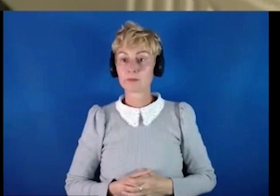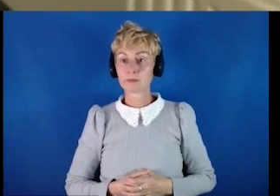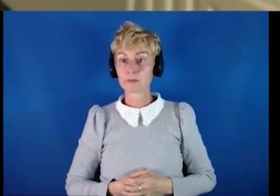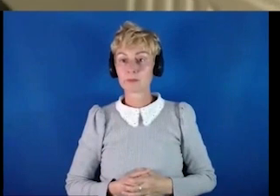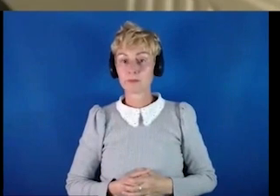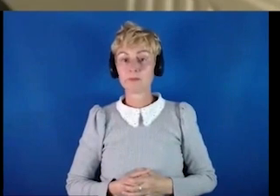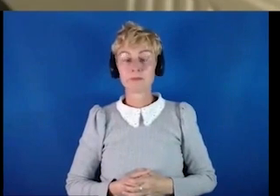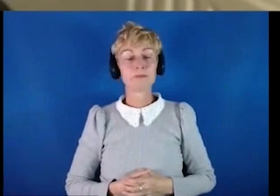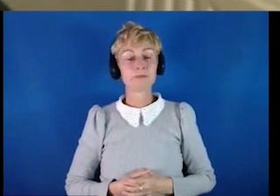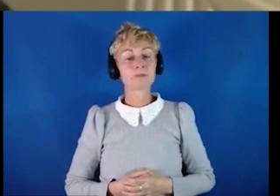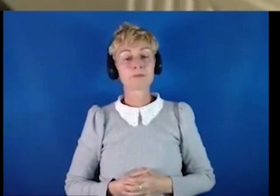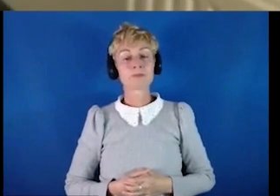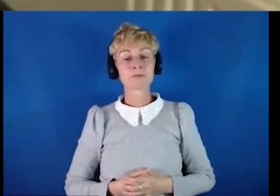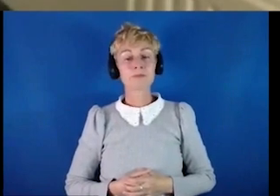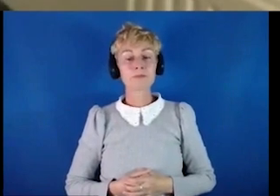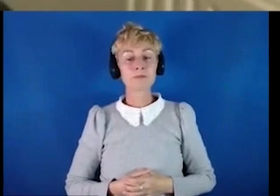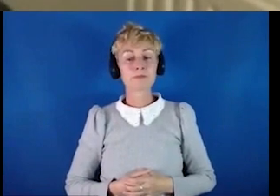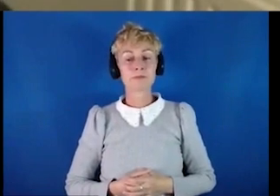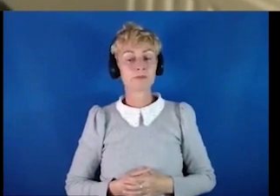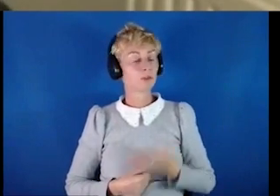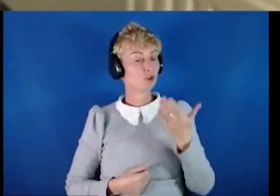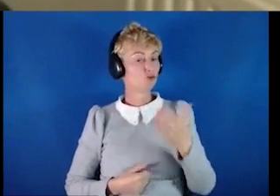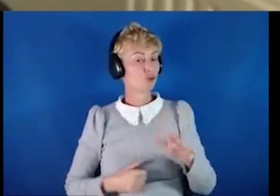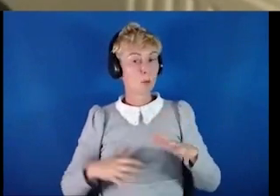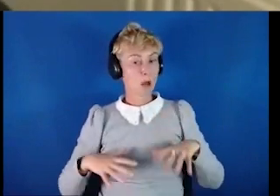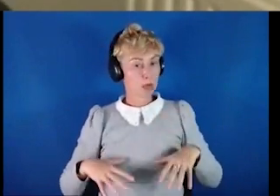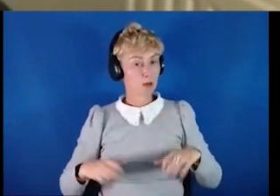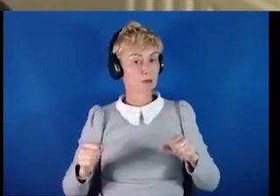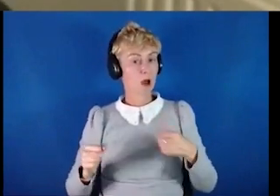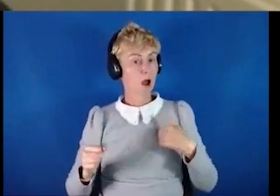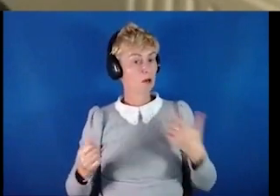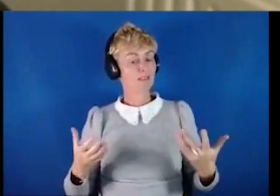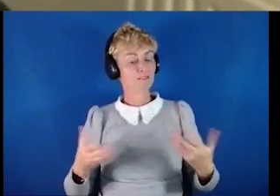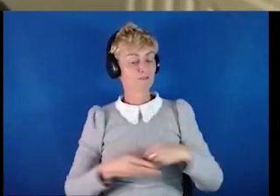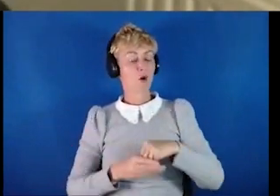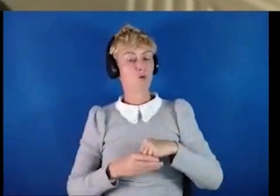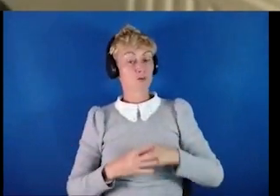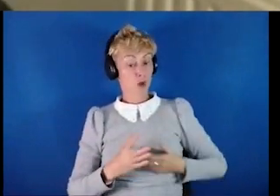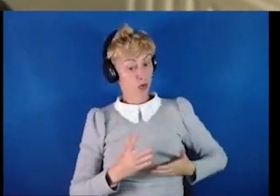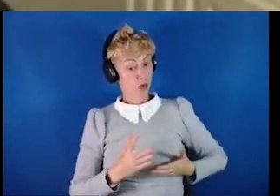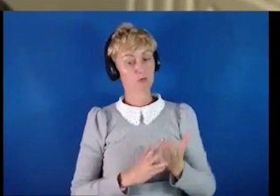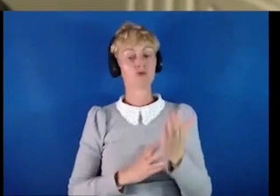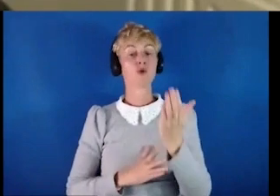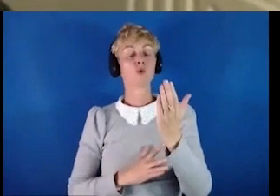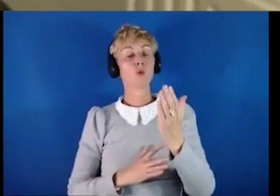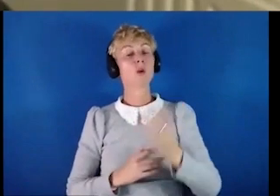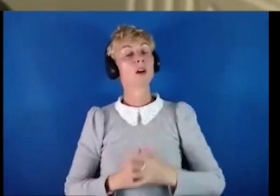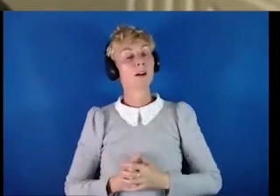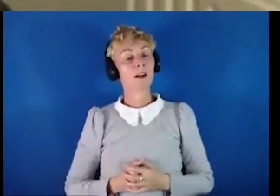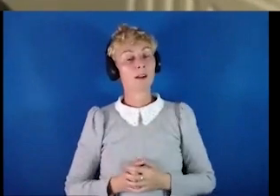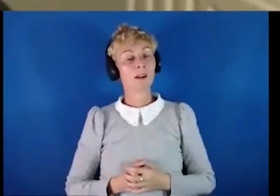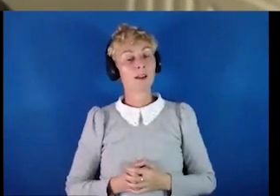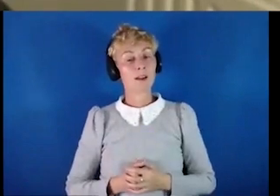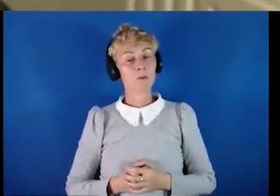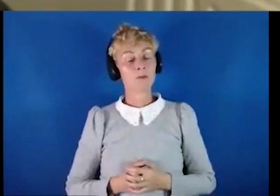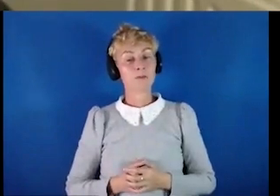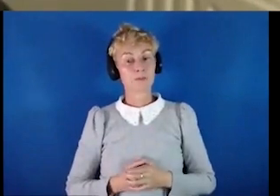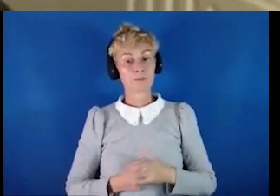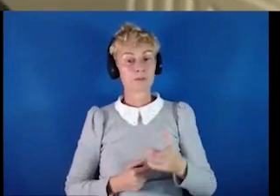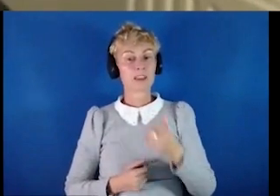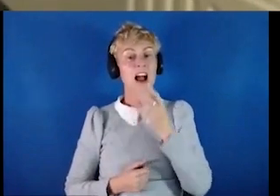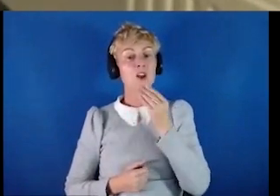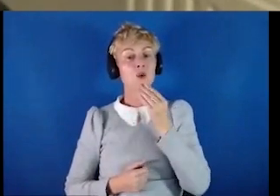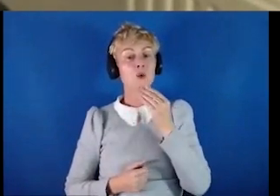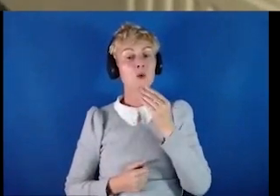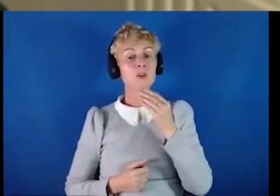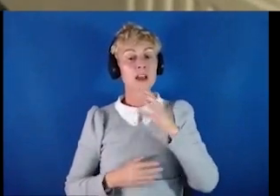Yeah, absolutely. From the very beginning, we've been involved all the way through, and that's sort of kind of what I use the metaphor of the artwork,